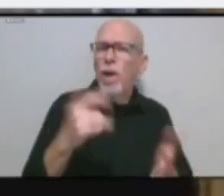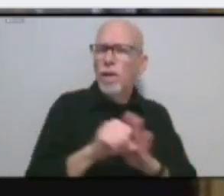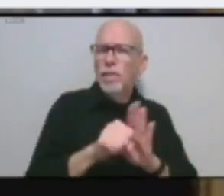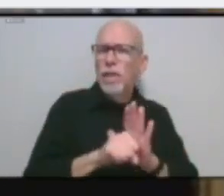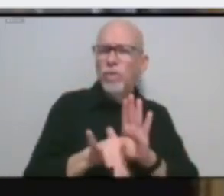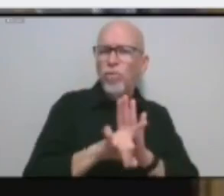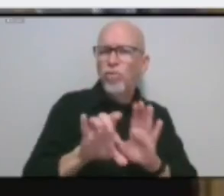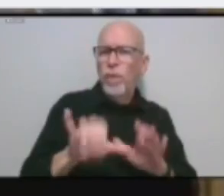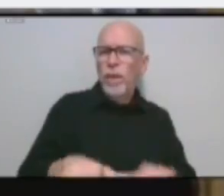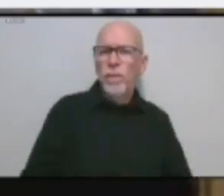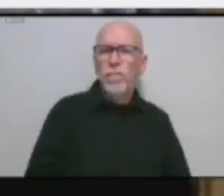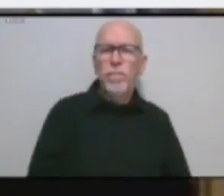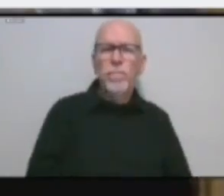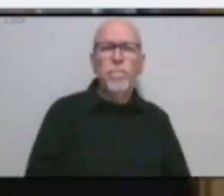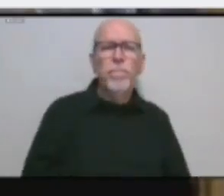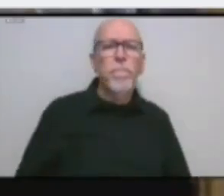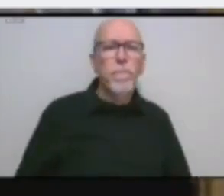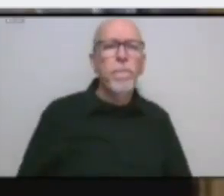do that. Yeah.